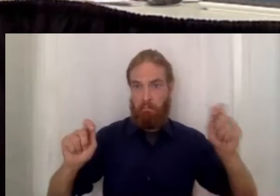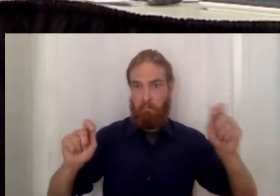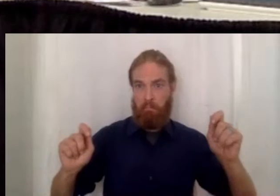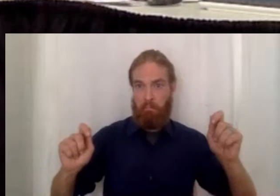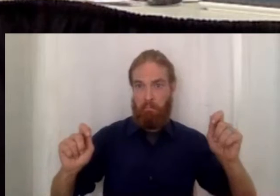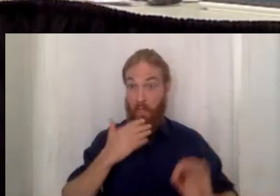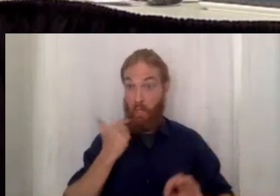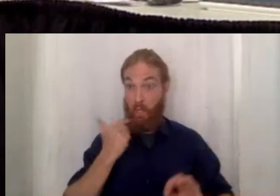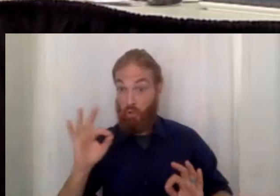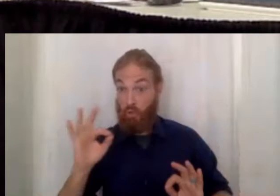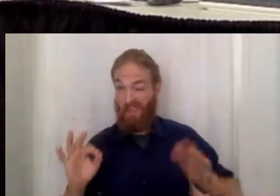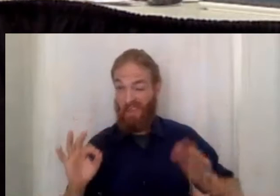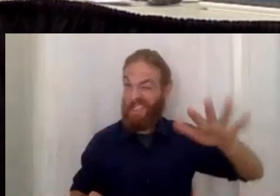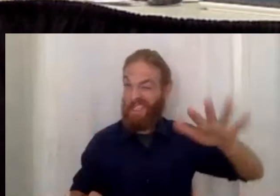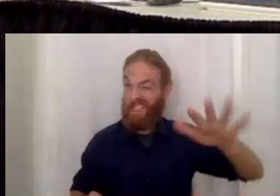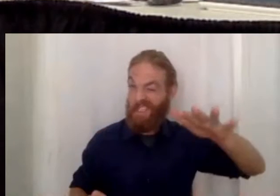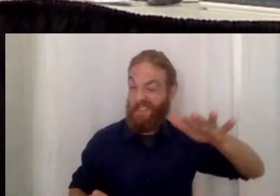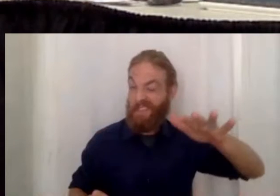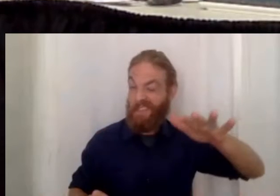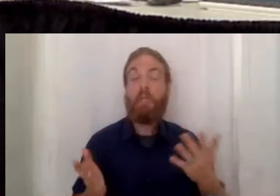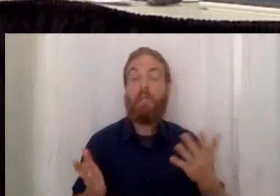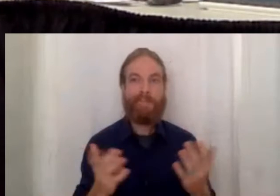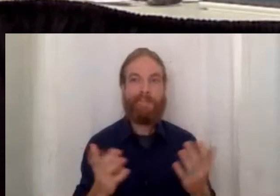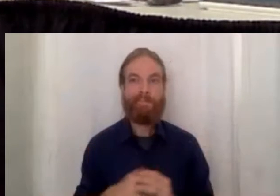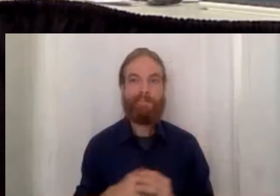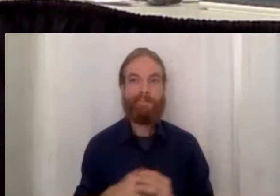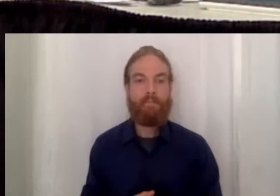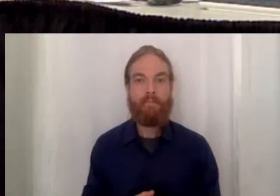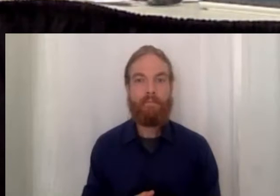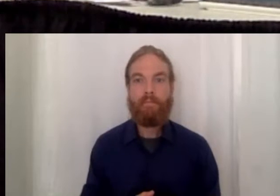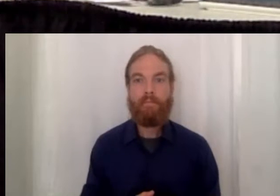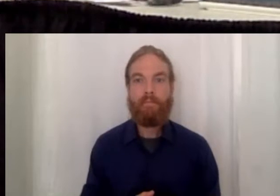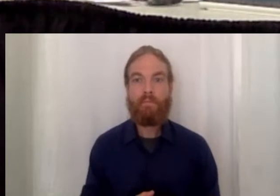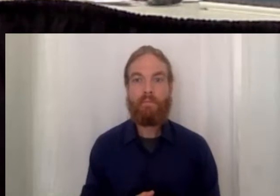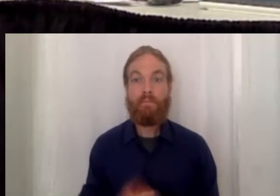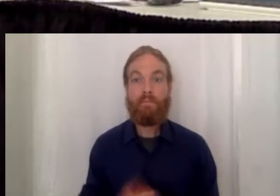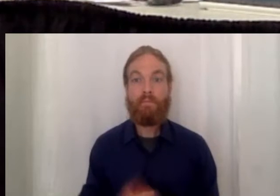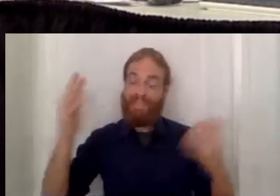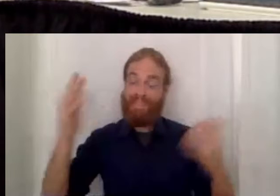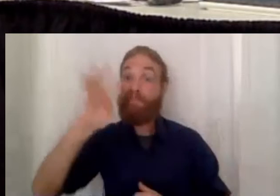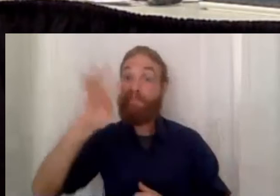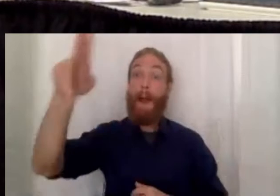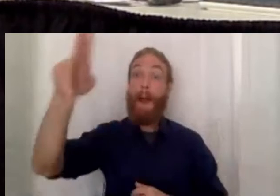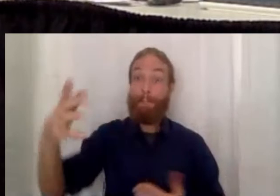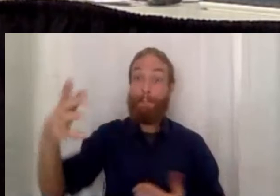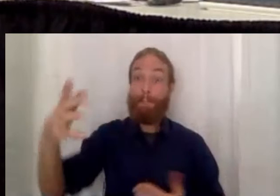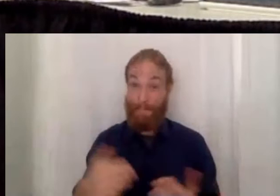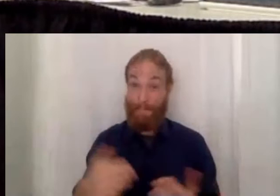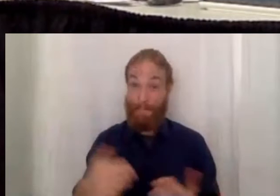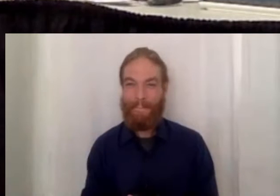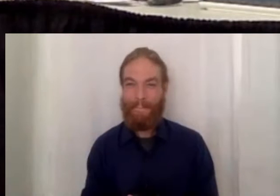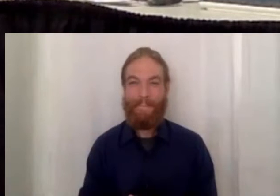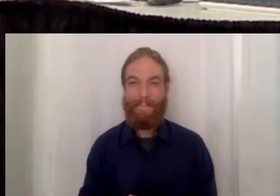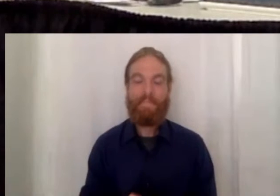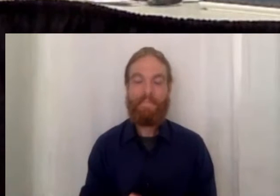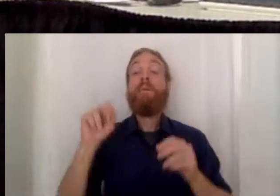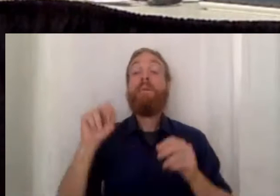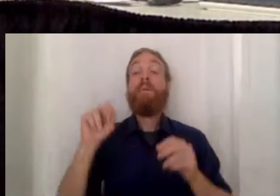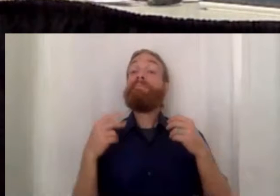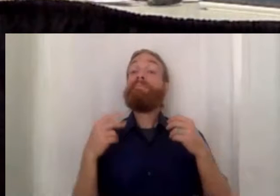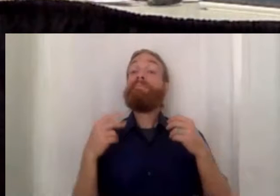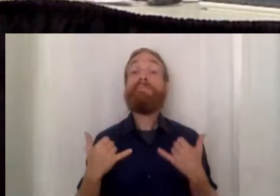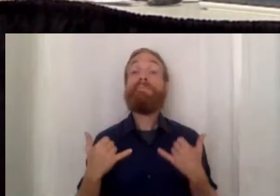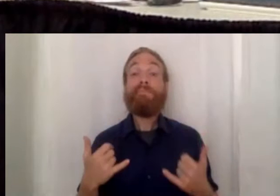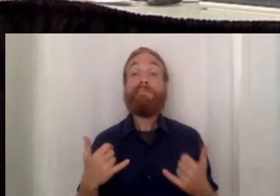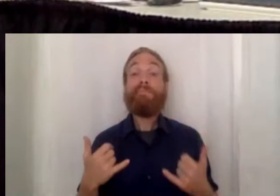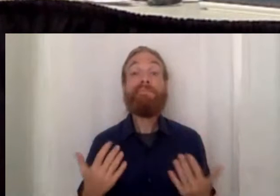Speak right up, Haley, please. All right. So currently what we are seeing within El Paso County is we have